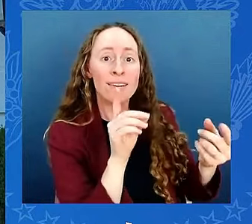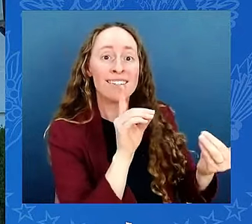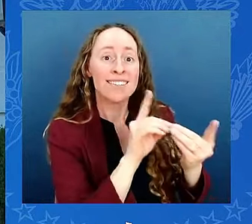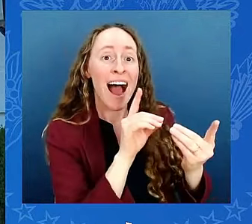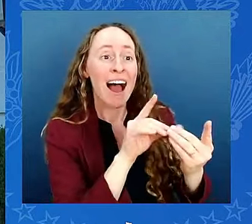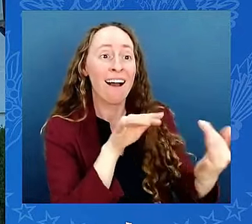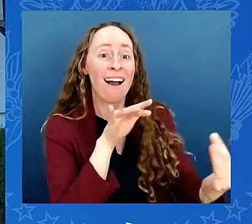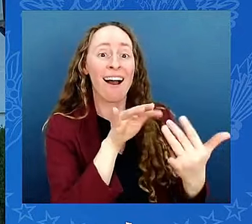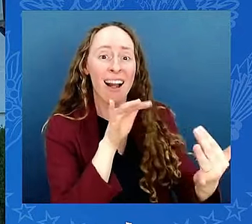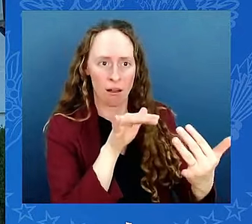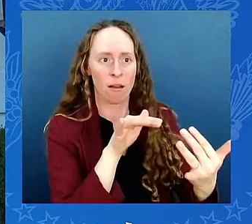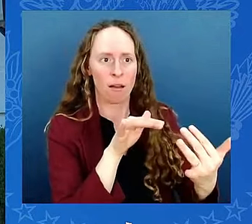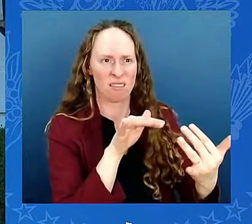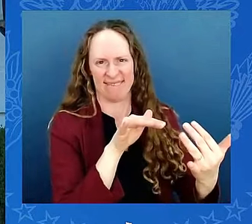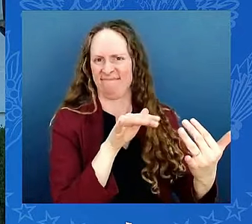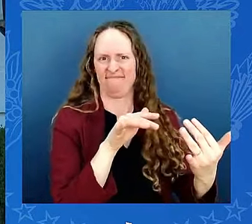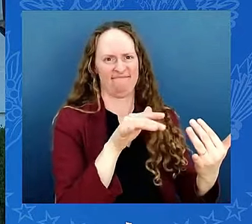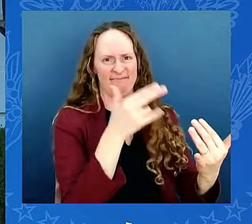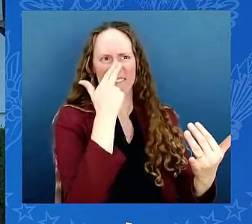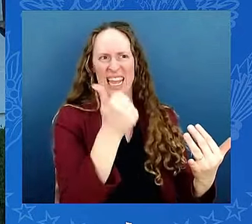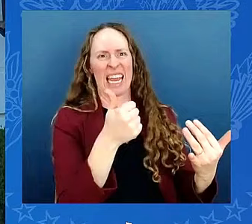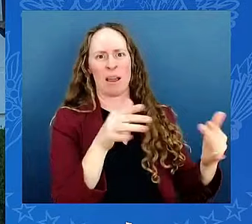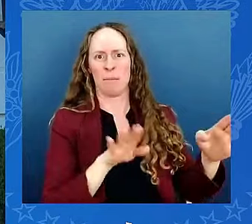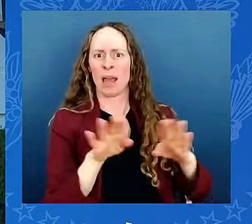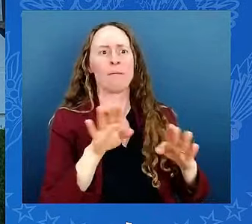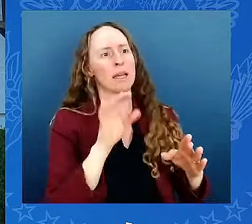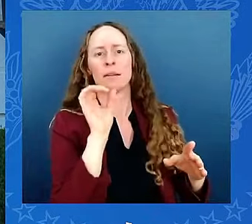What a fight that was, but we won it.